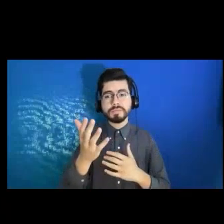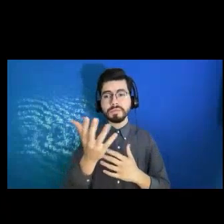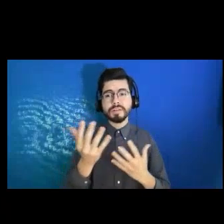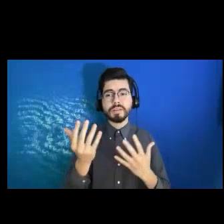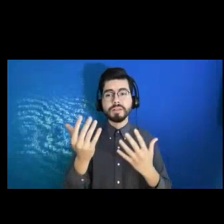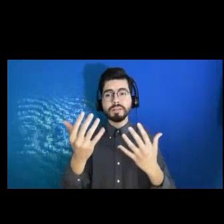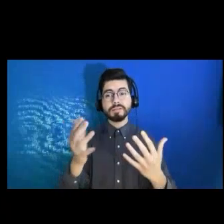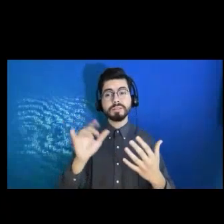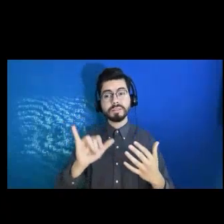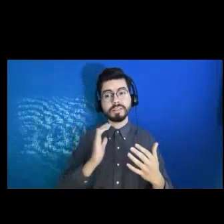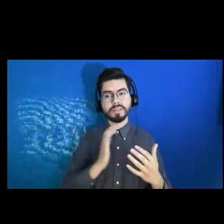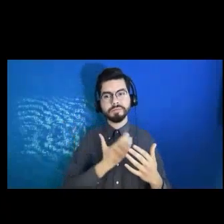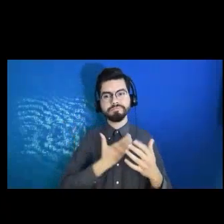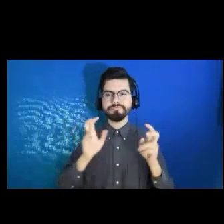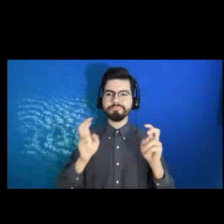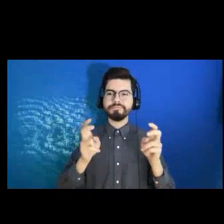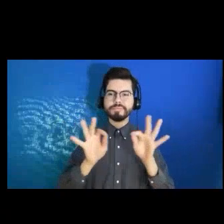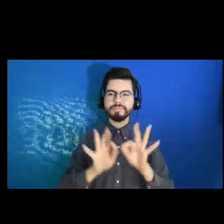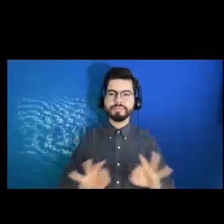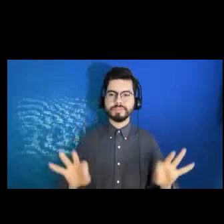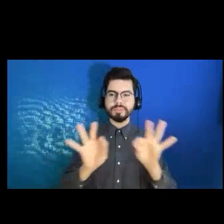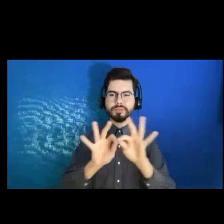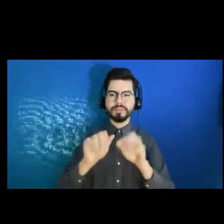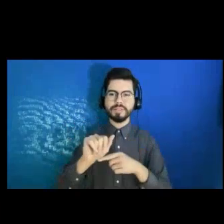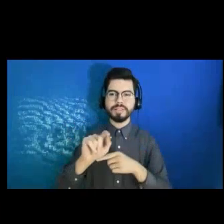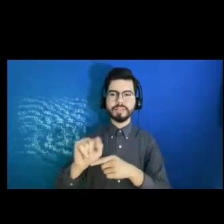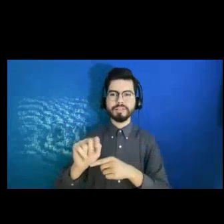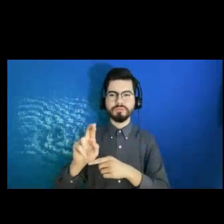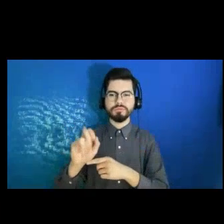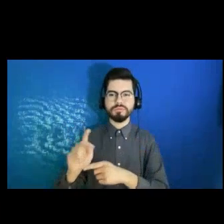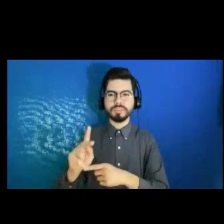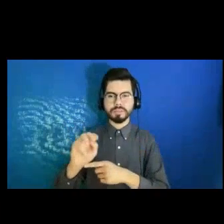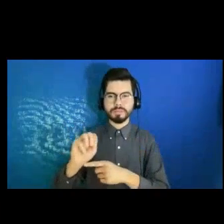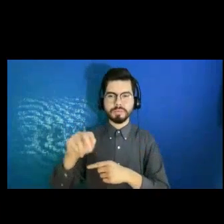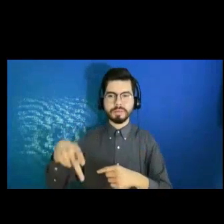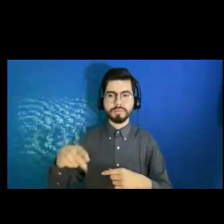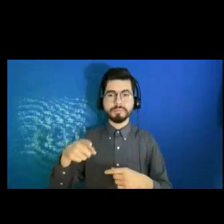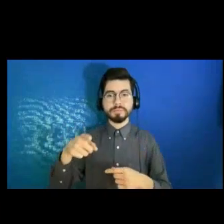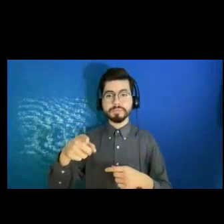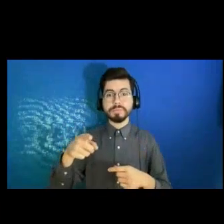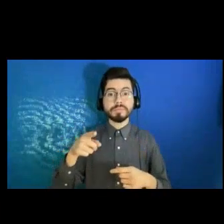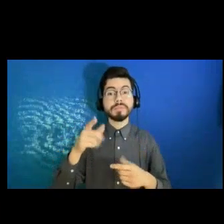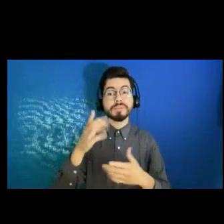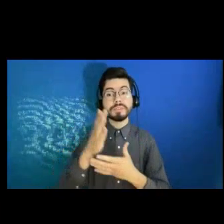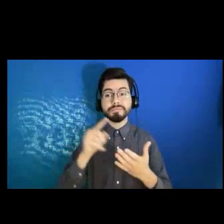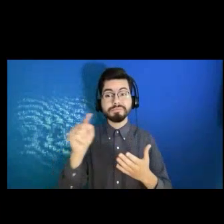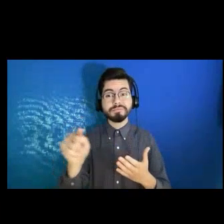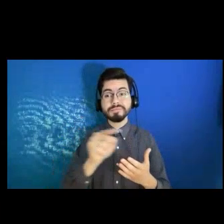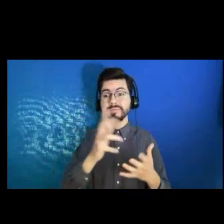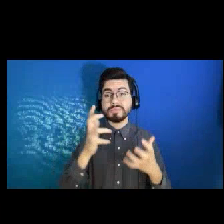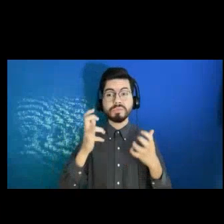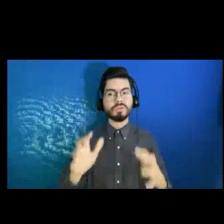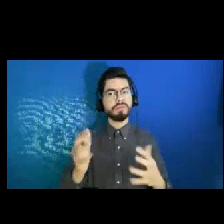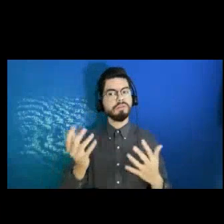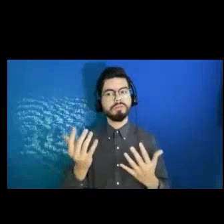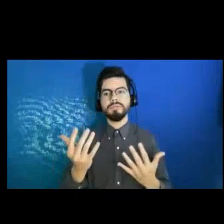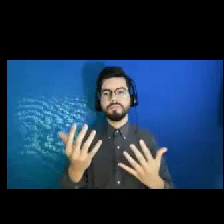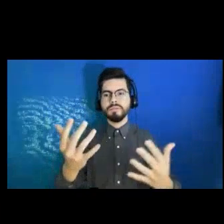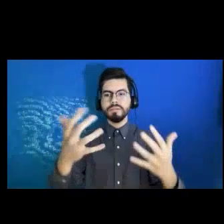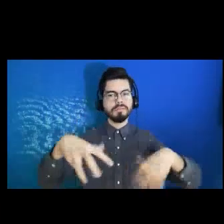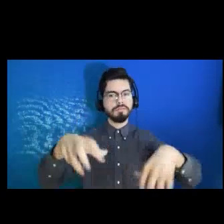values at risk map. So everything on there with the name is something we have no appetite for burning up. So when we're trying to deal